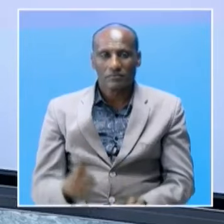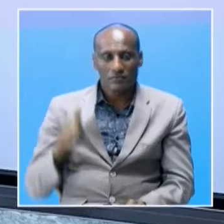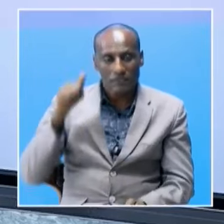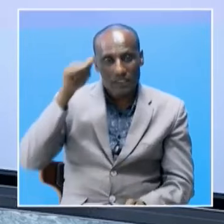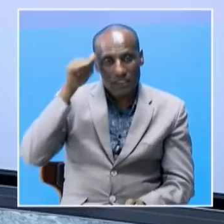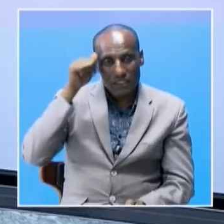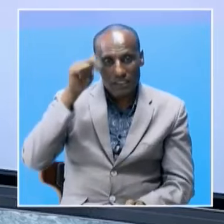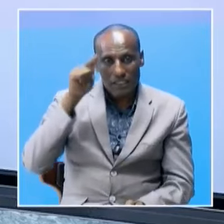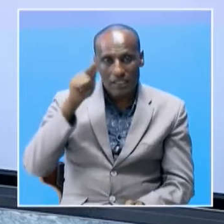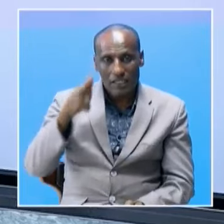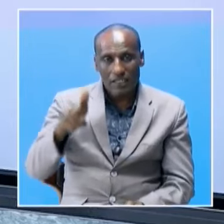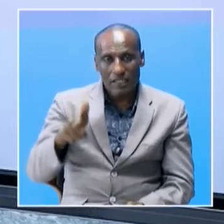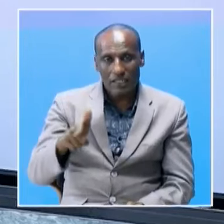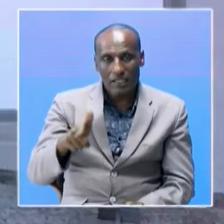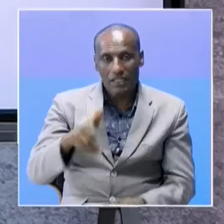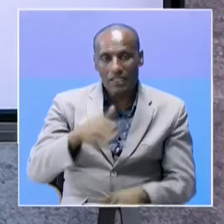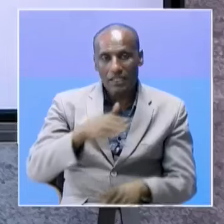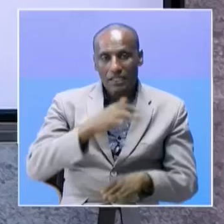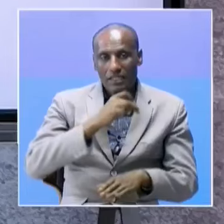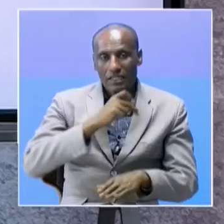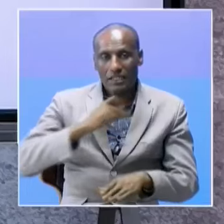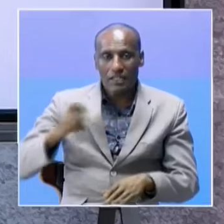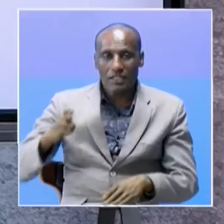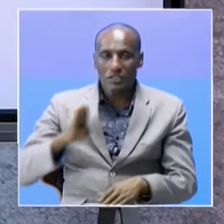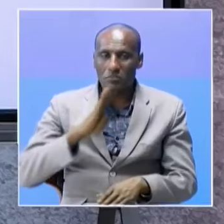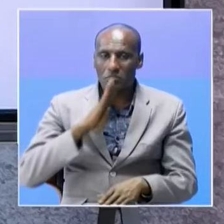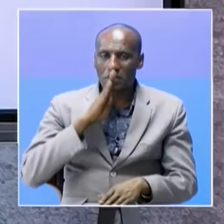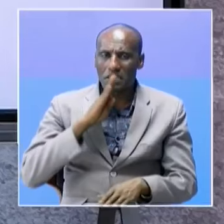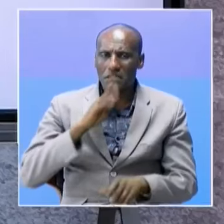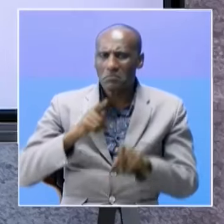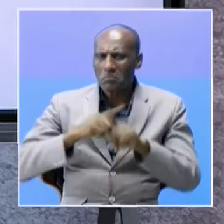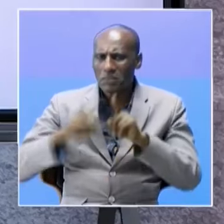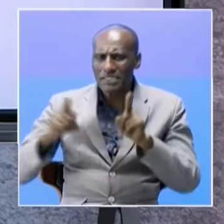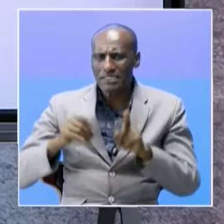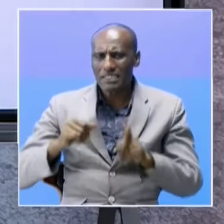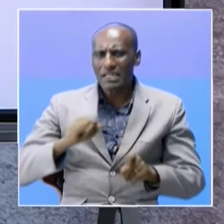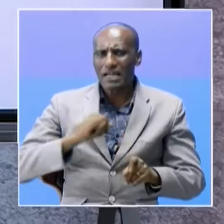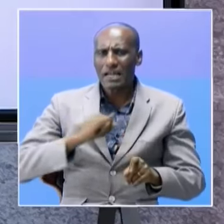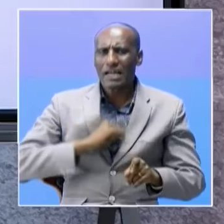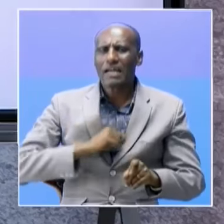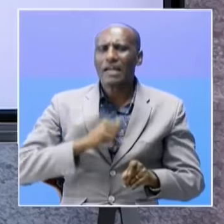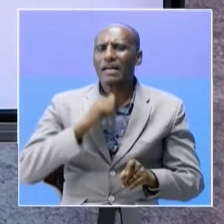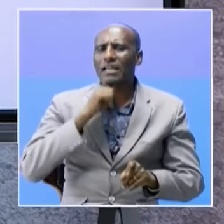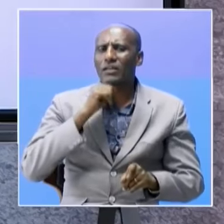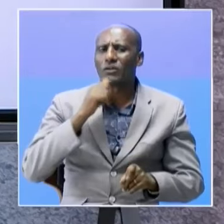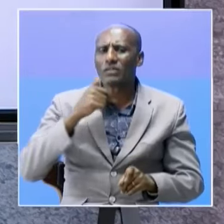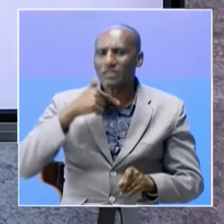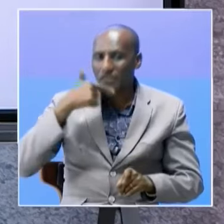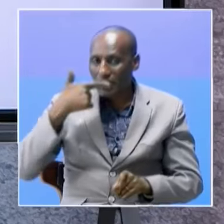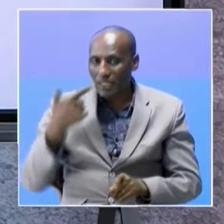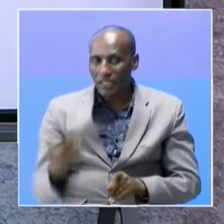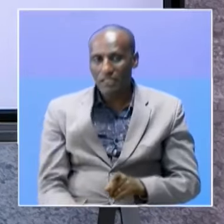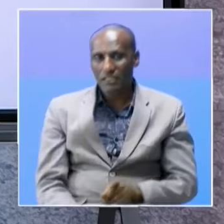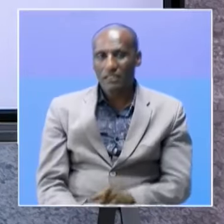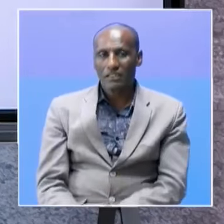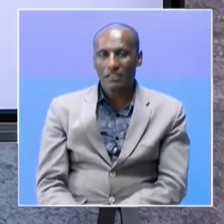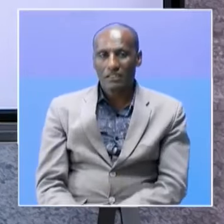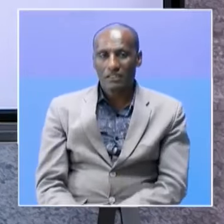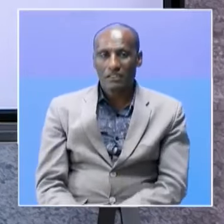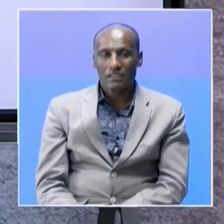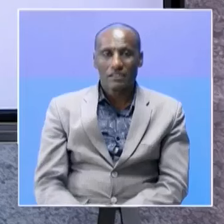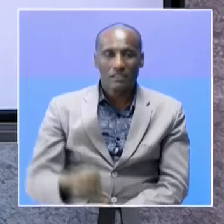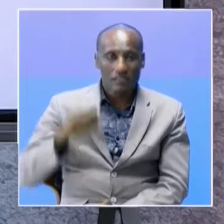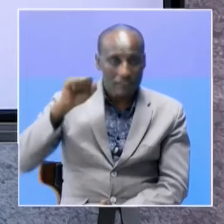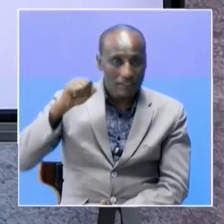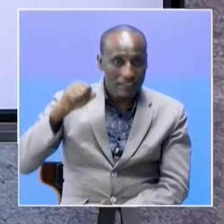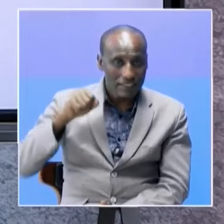say, or when the writer says, but I can't tell? When do you say, I can't tell? Yes, you